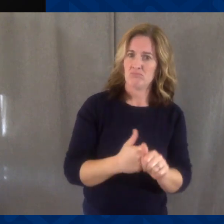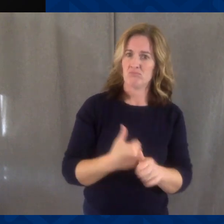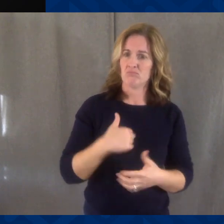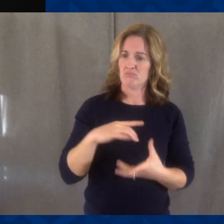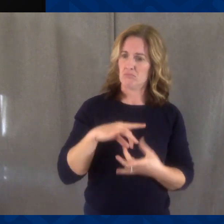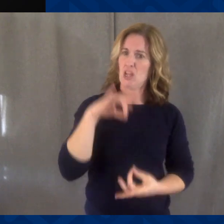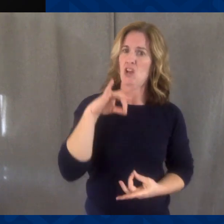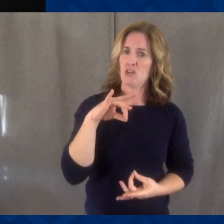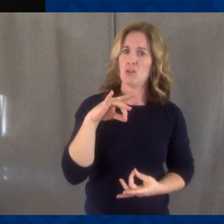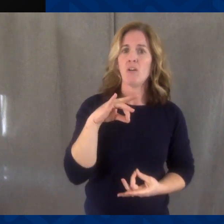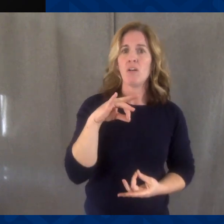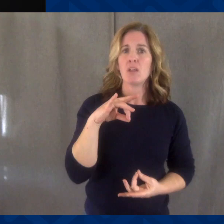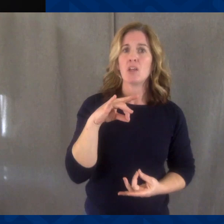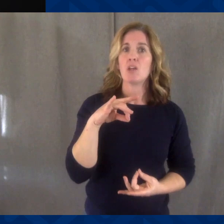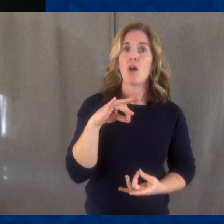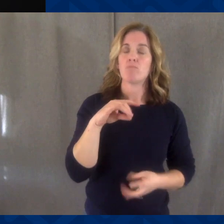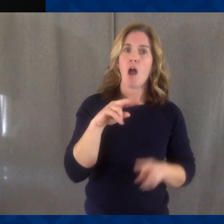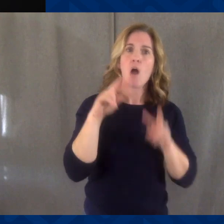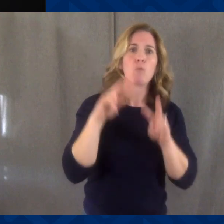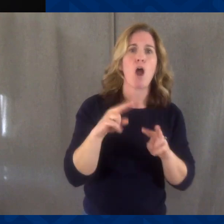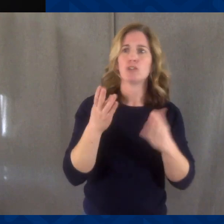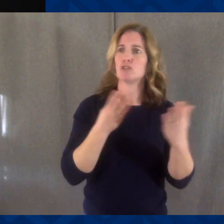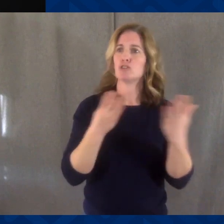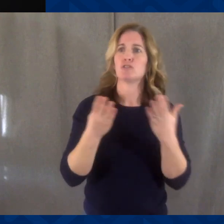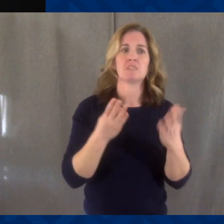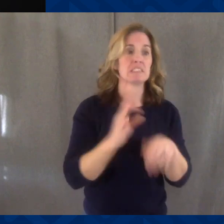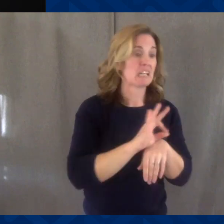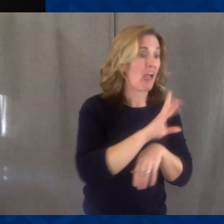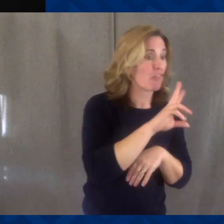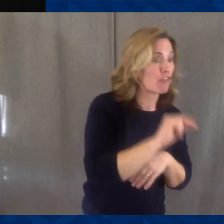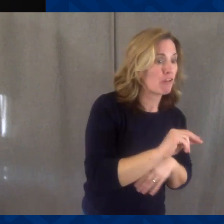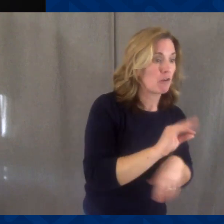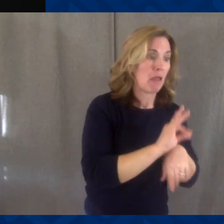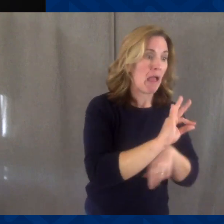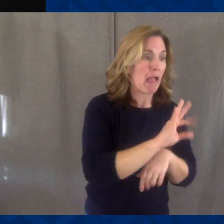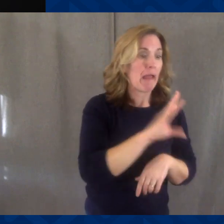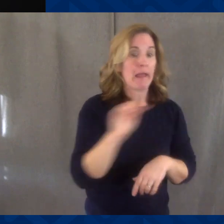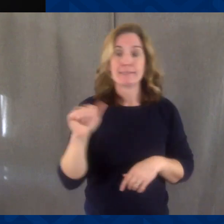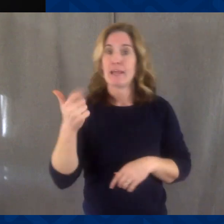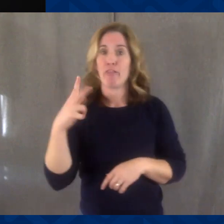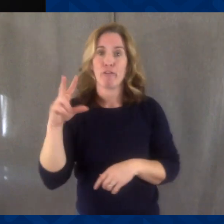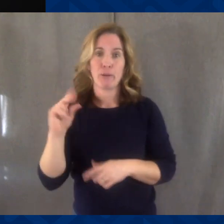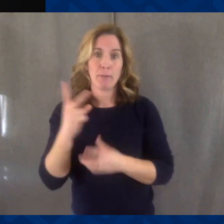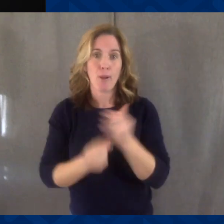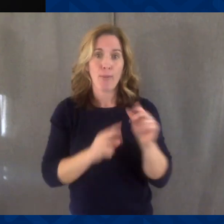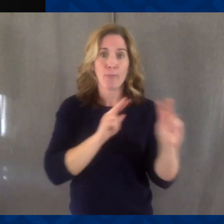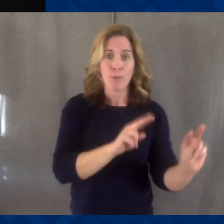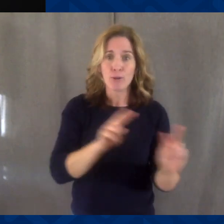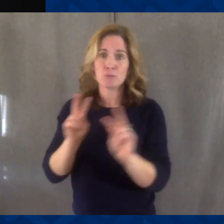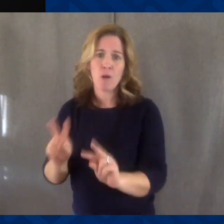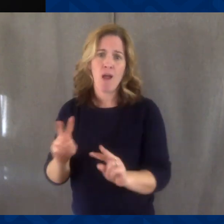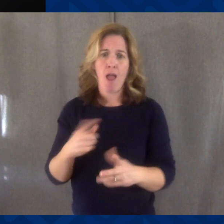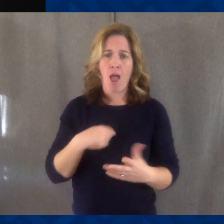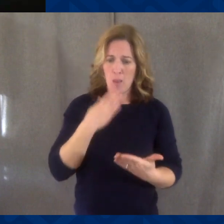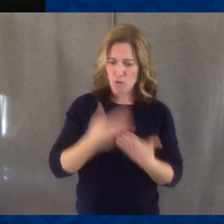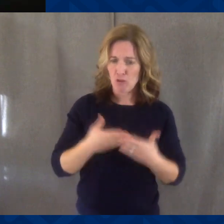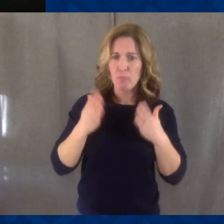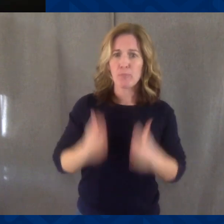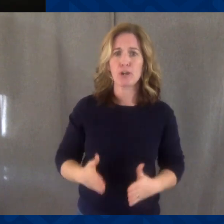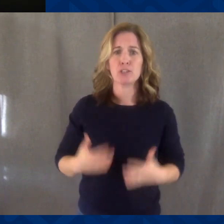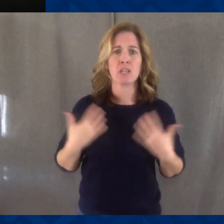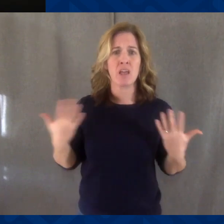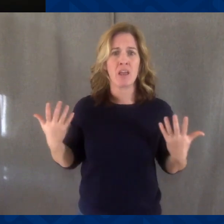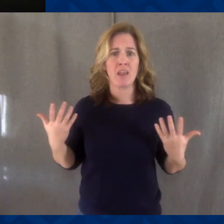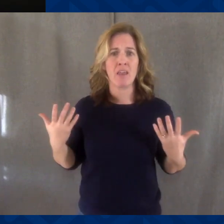spiritual that you tune in not just at 9 a.m., but at 10:32, right? You've done all that you can to be a good person. You